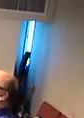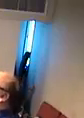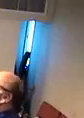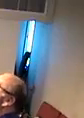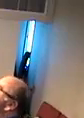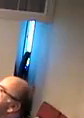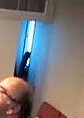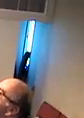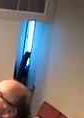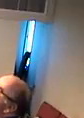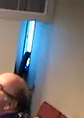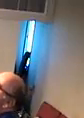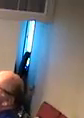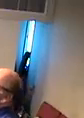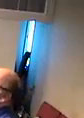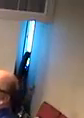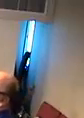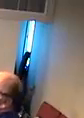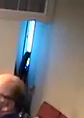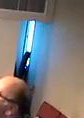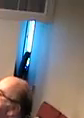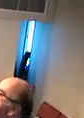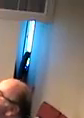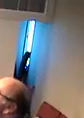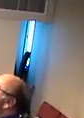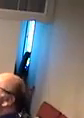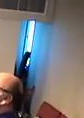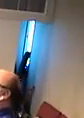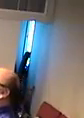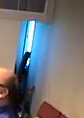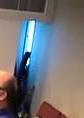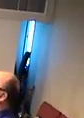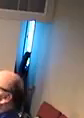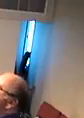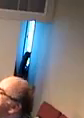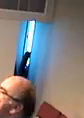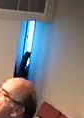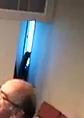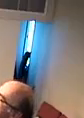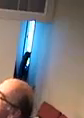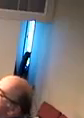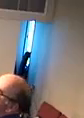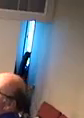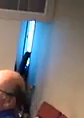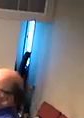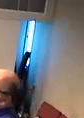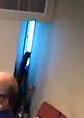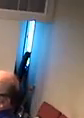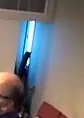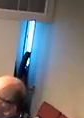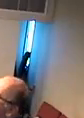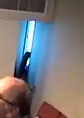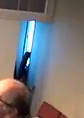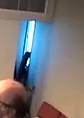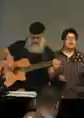stay right here with using us with your